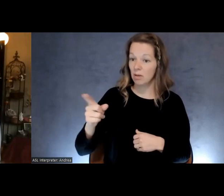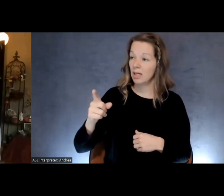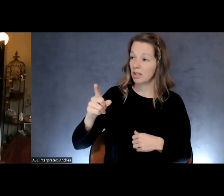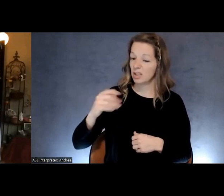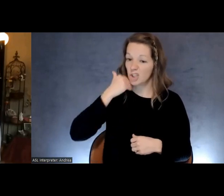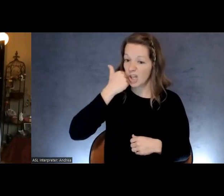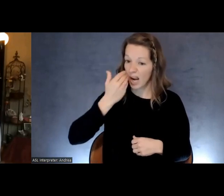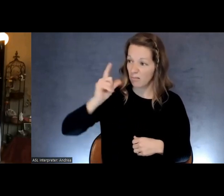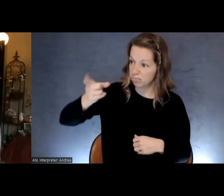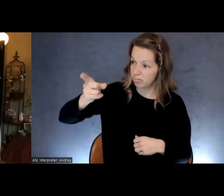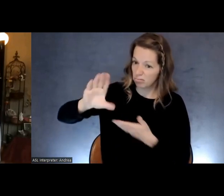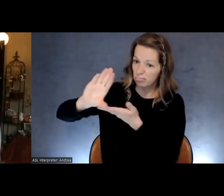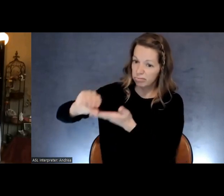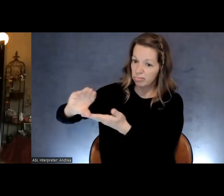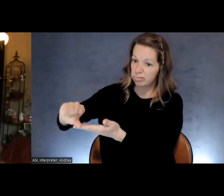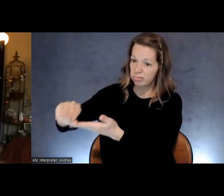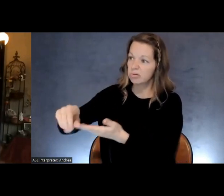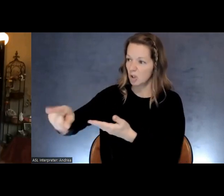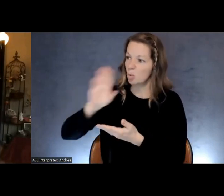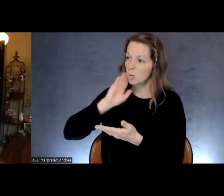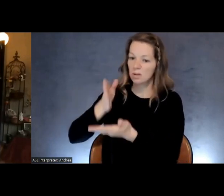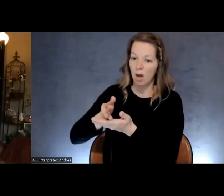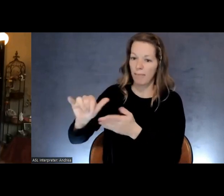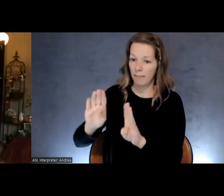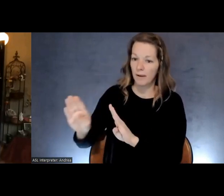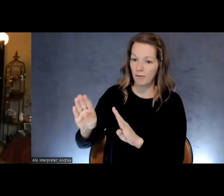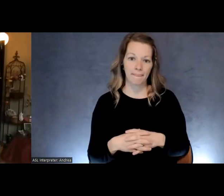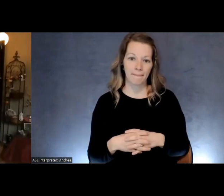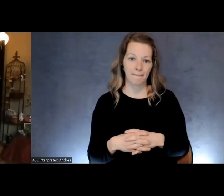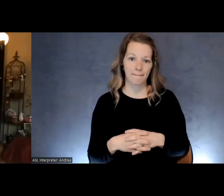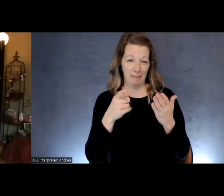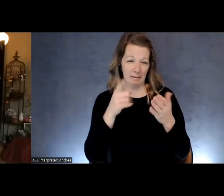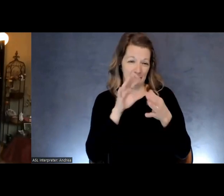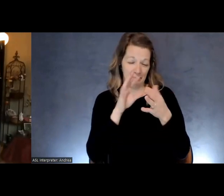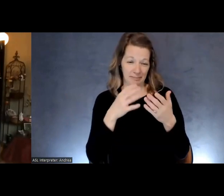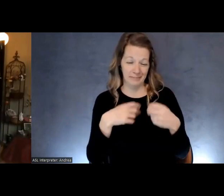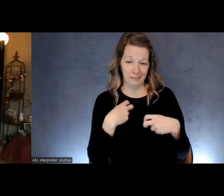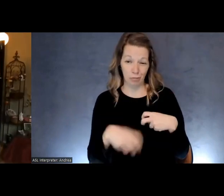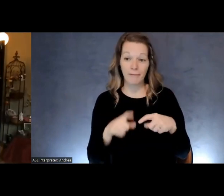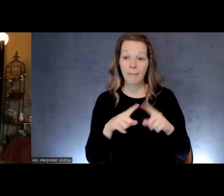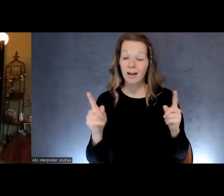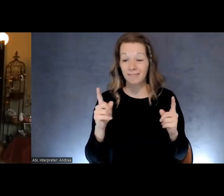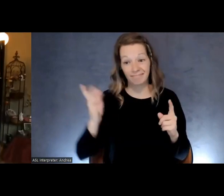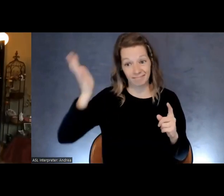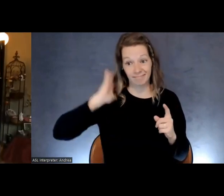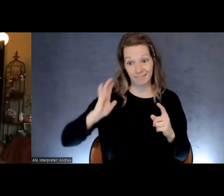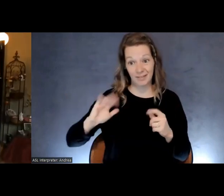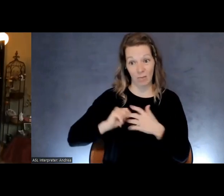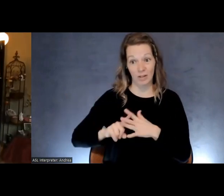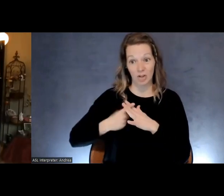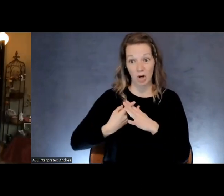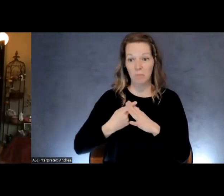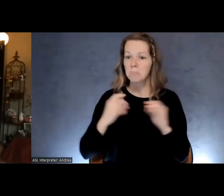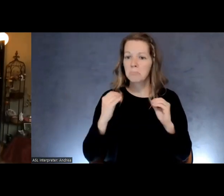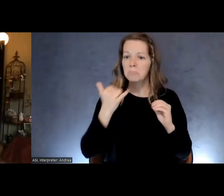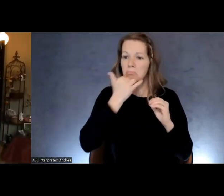and pointing out how bad of a person you are. And that may be a little bit too rough for it, but that is pretty much how we started. And there's nothing wrong